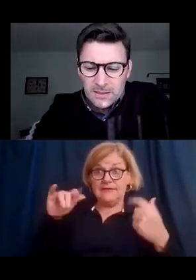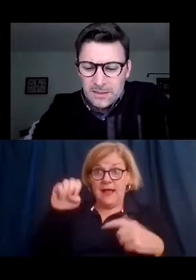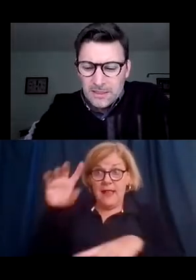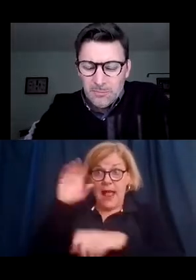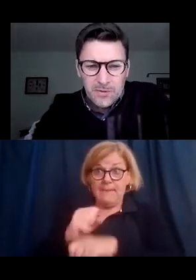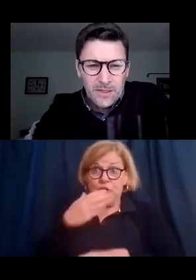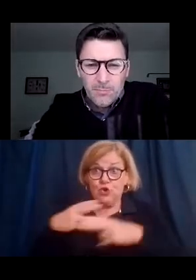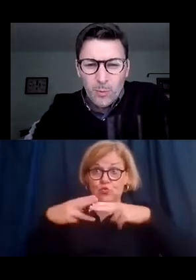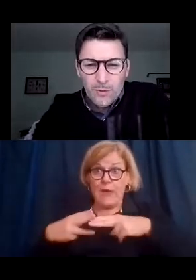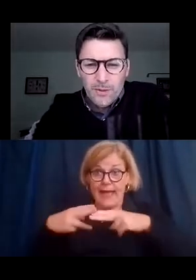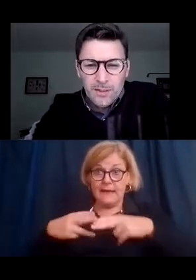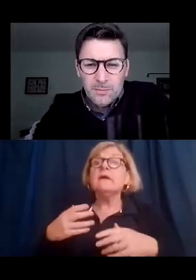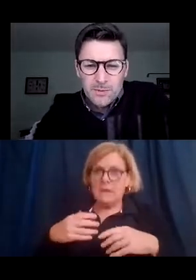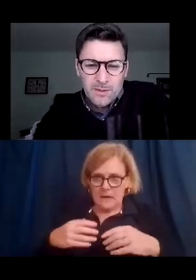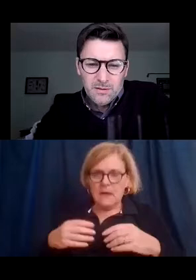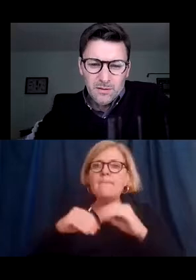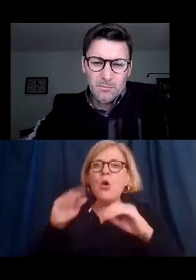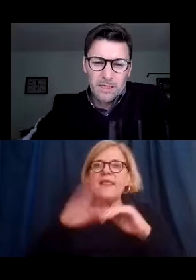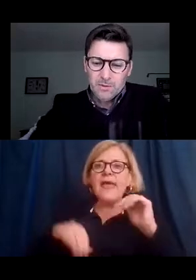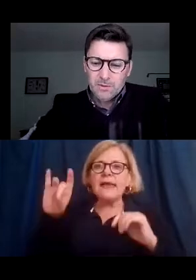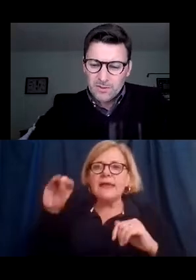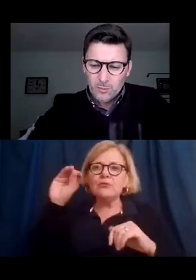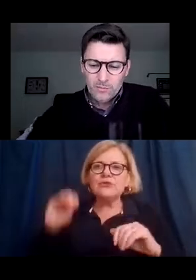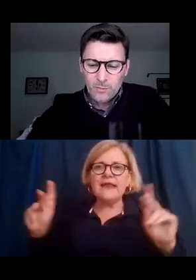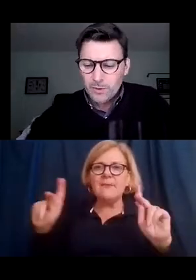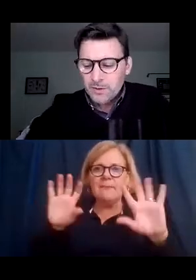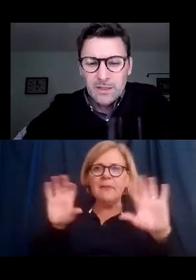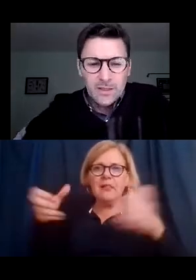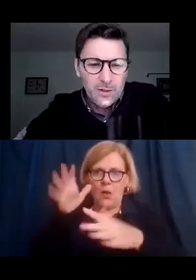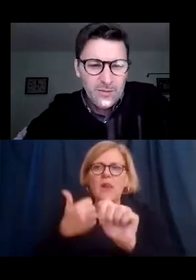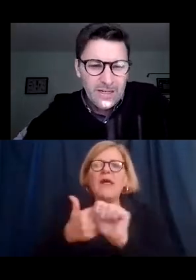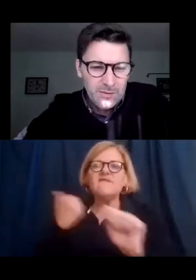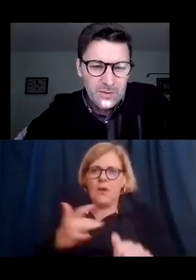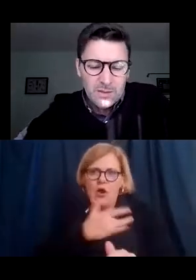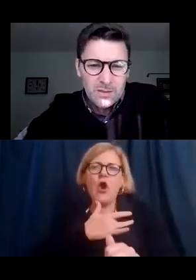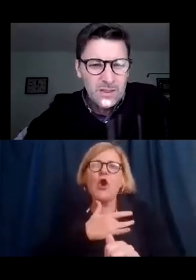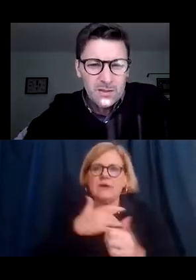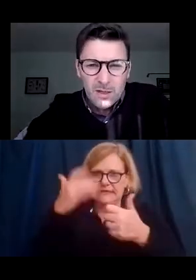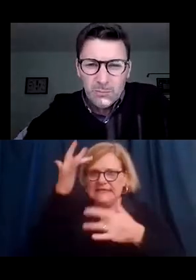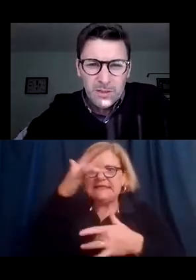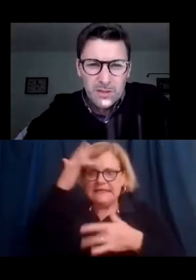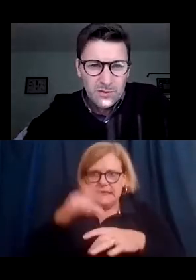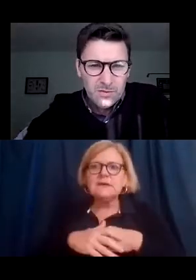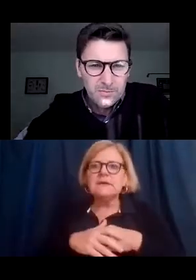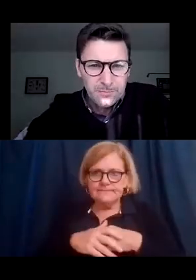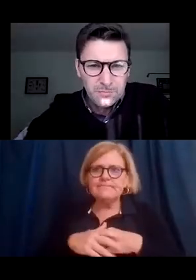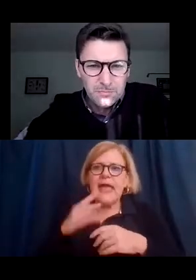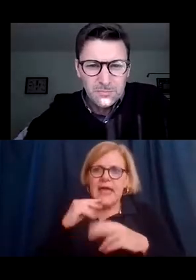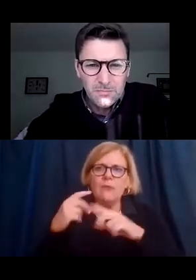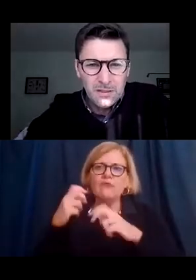weight, that more than 80% of the population would avoid cardiovascular disease and its